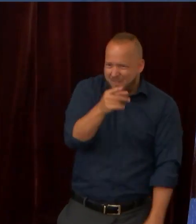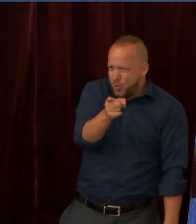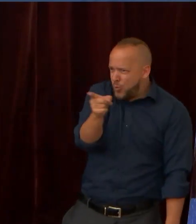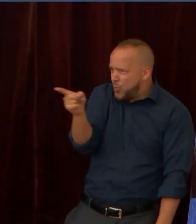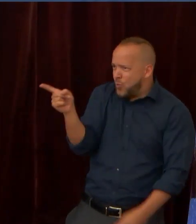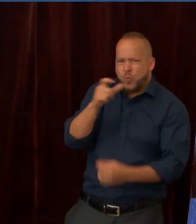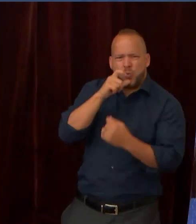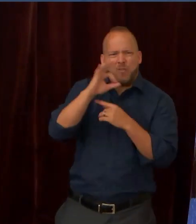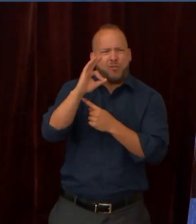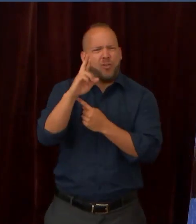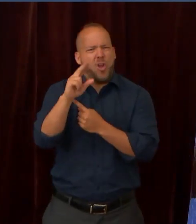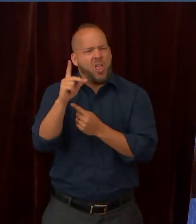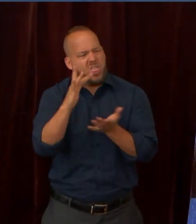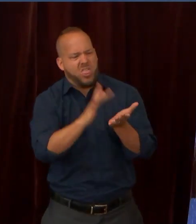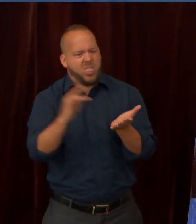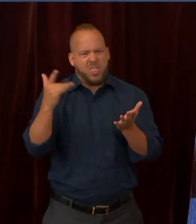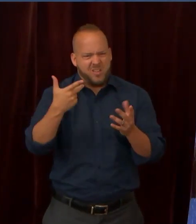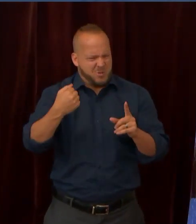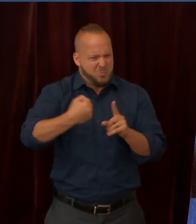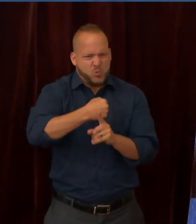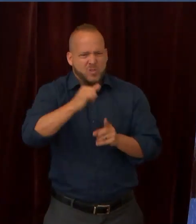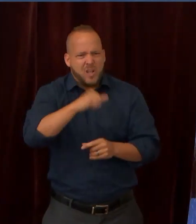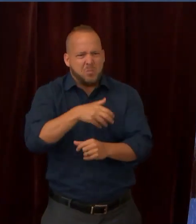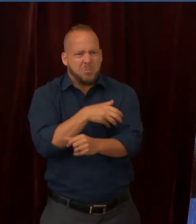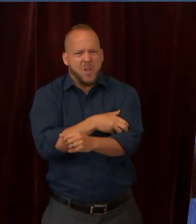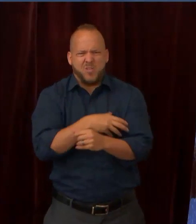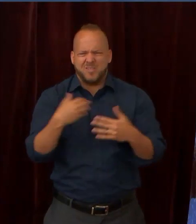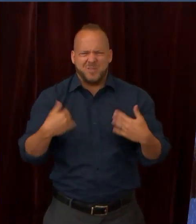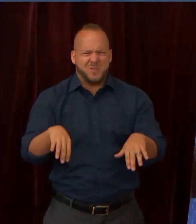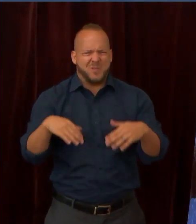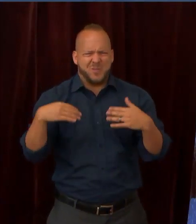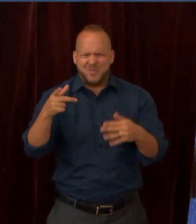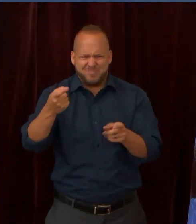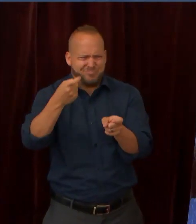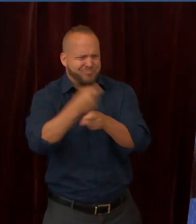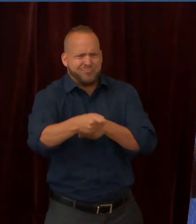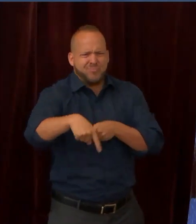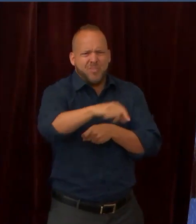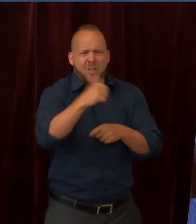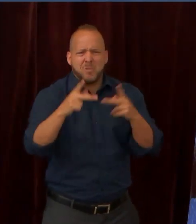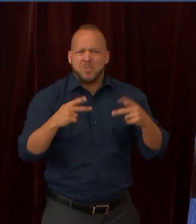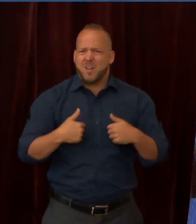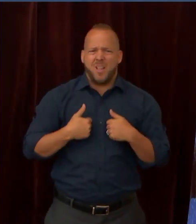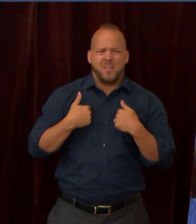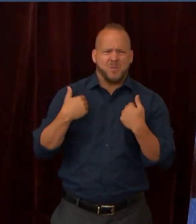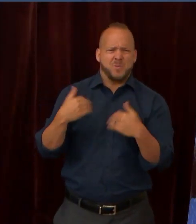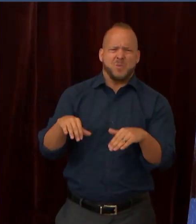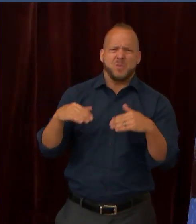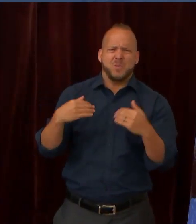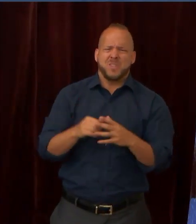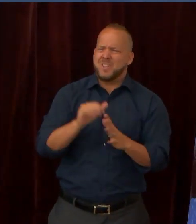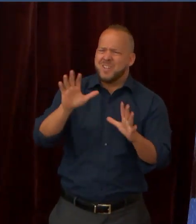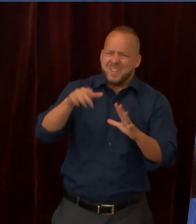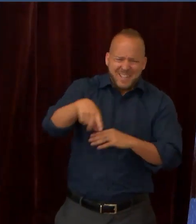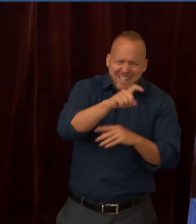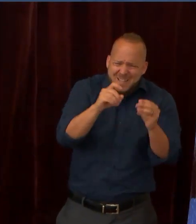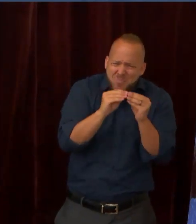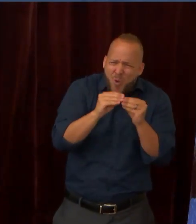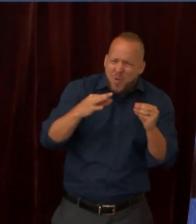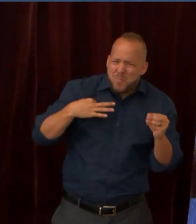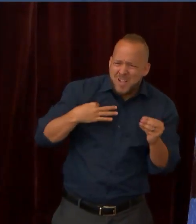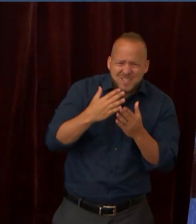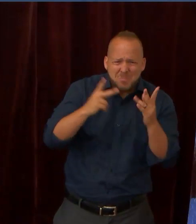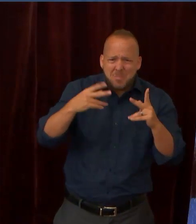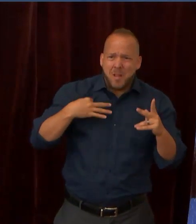of the tenfold increase of claims, but because of the necessity of fighting these criminals. Now, I can't think of a more